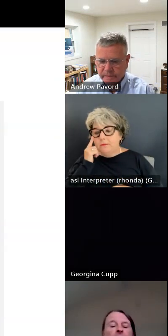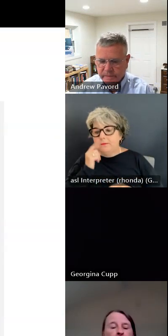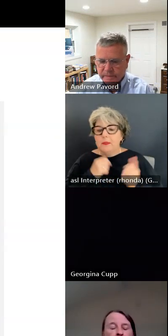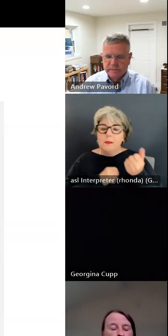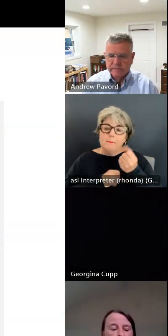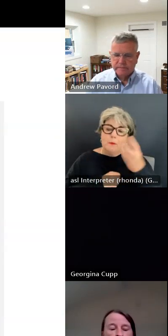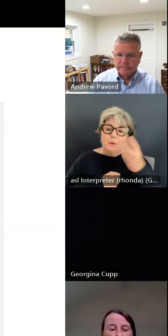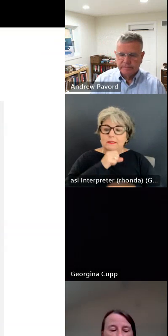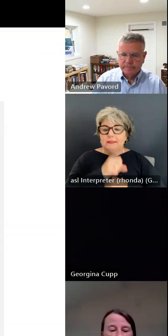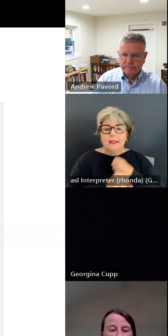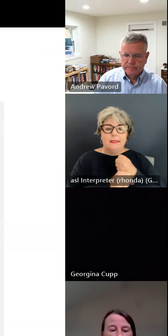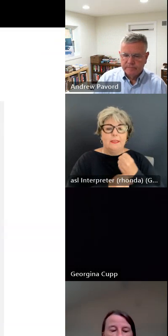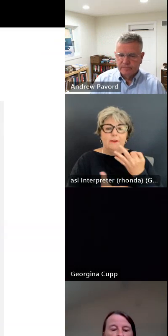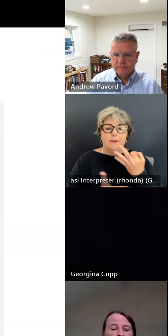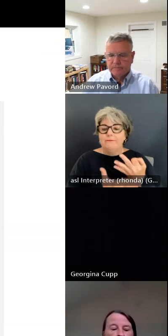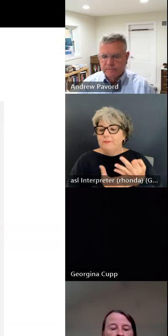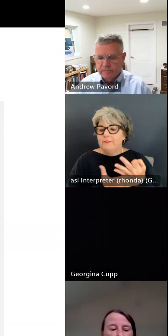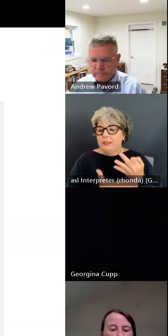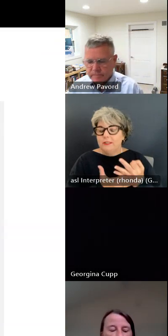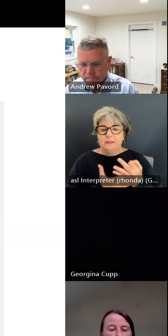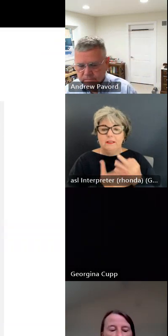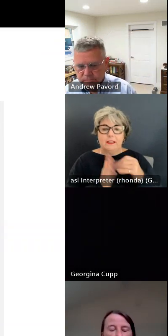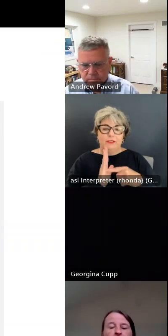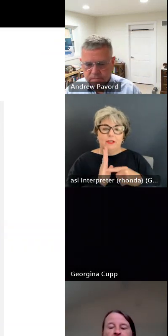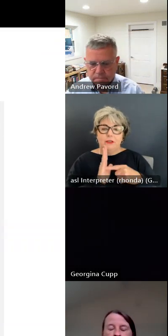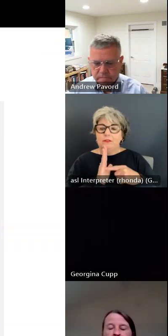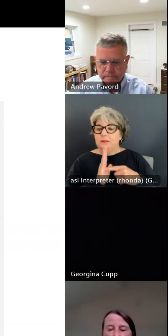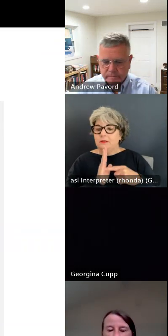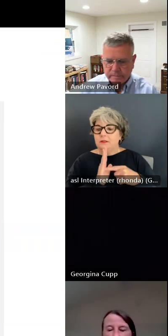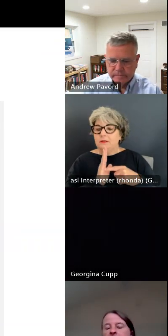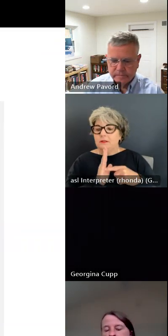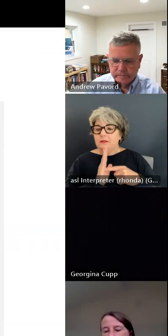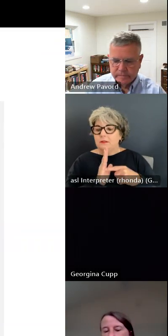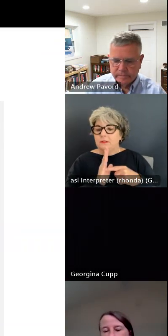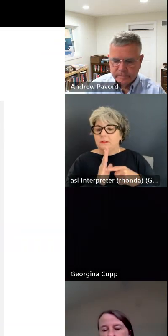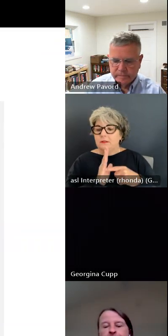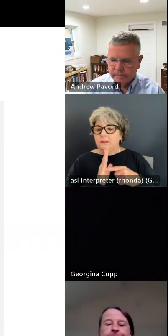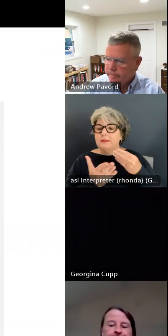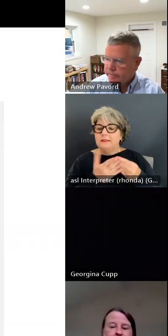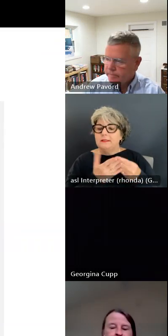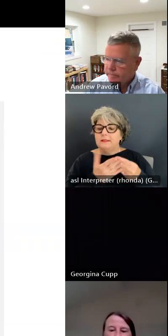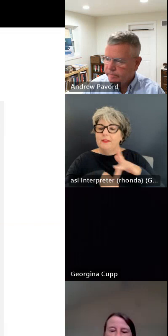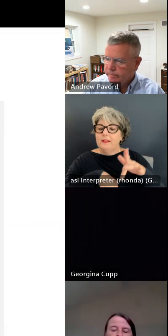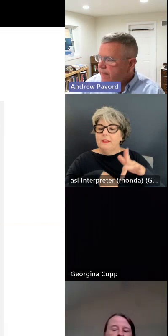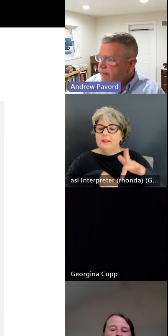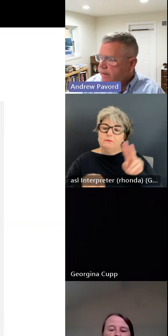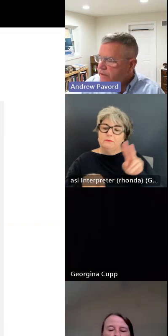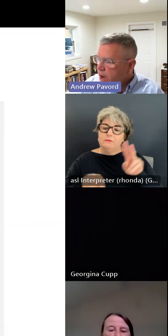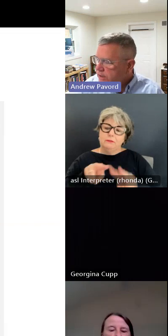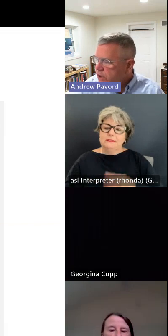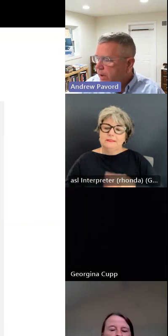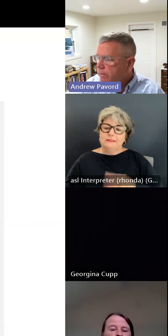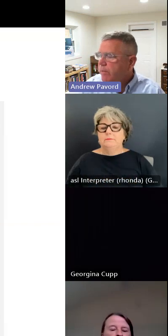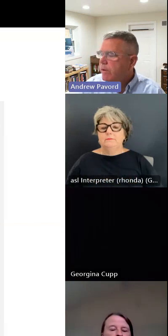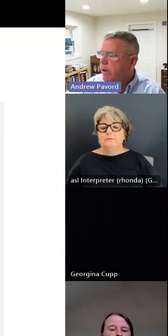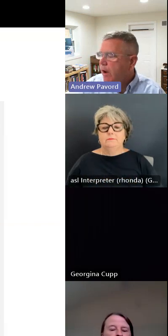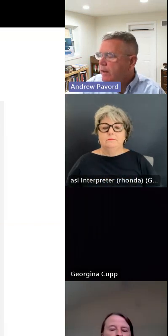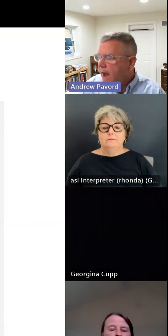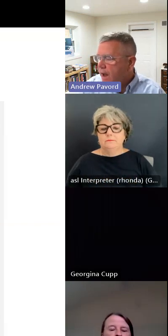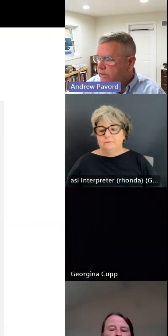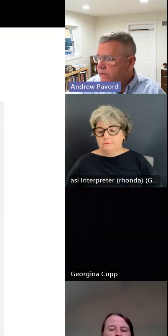multi-year, you just want to make sure that you have the right period of availability that you're looking at. And then this